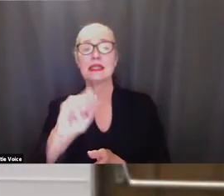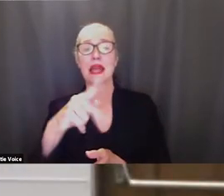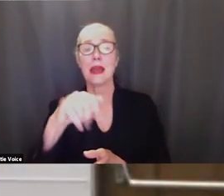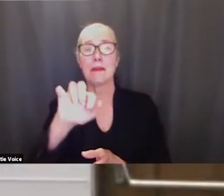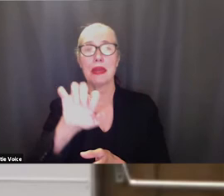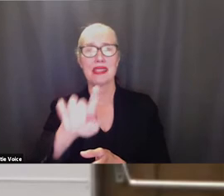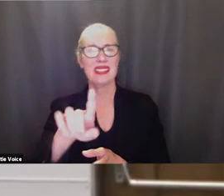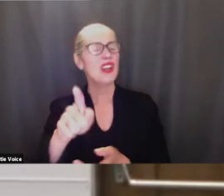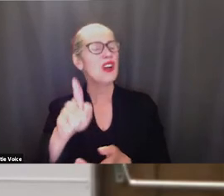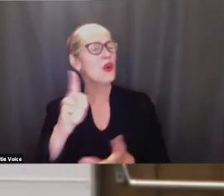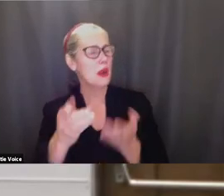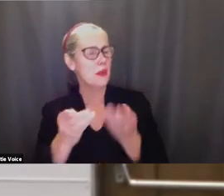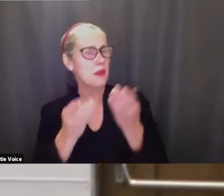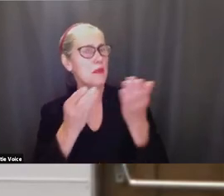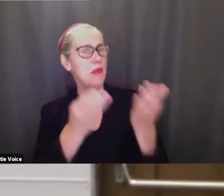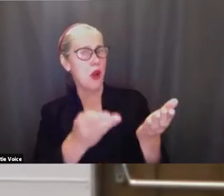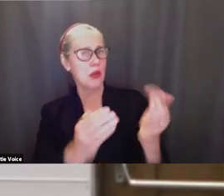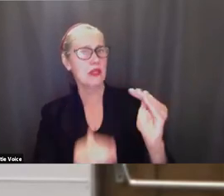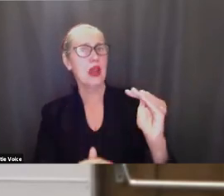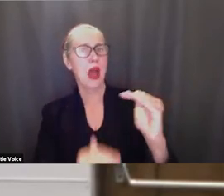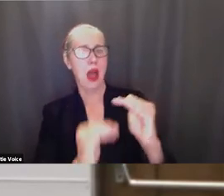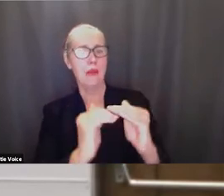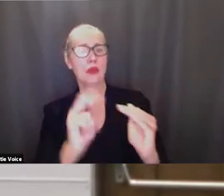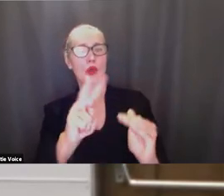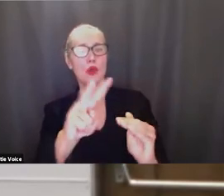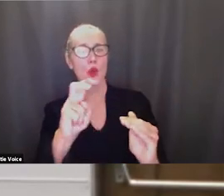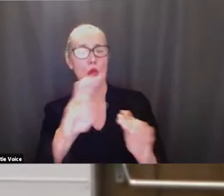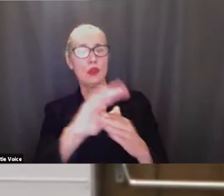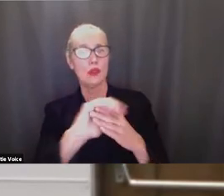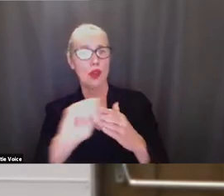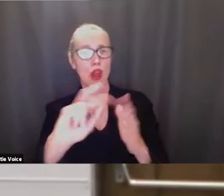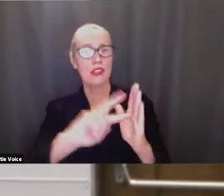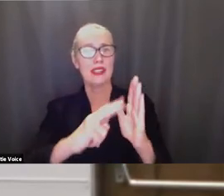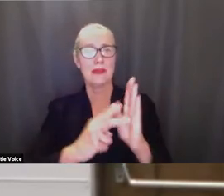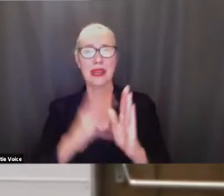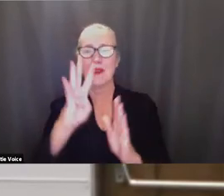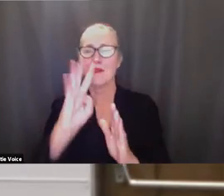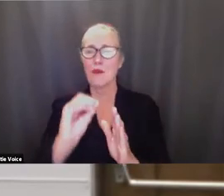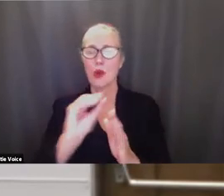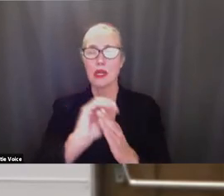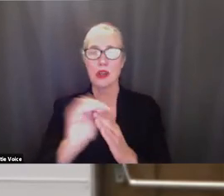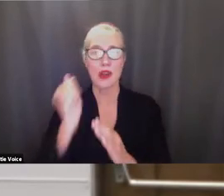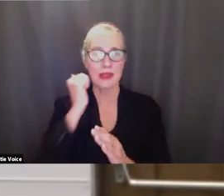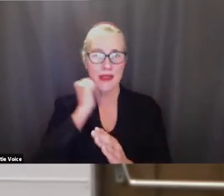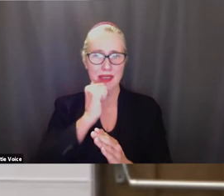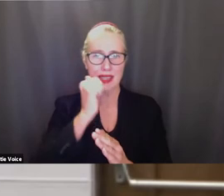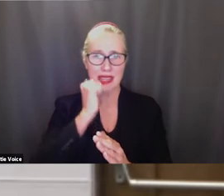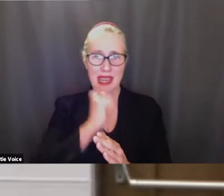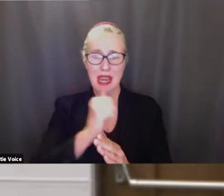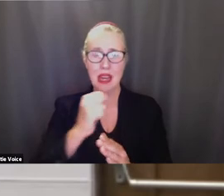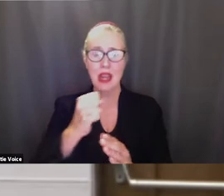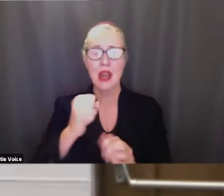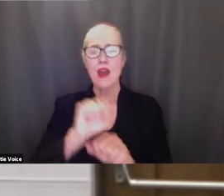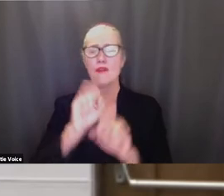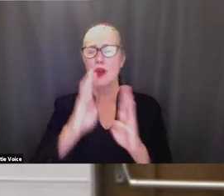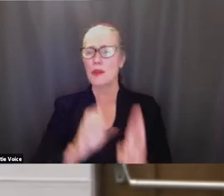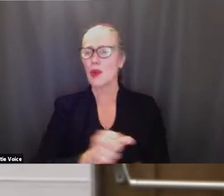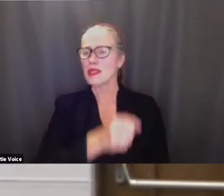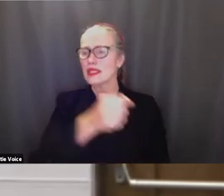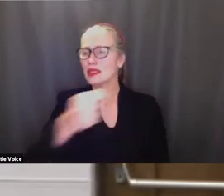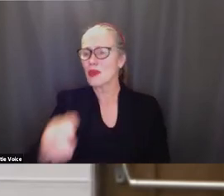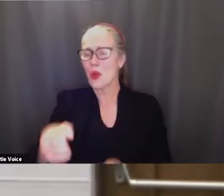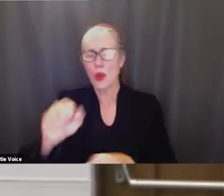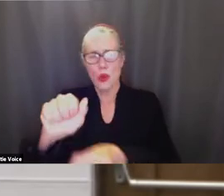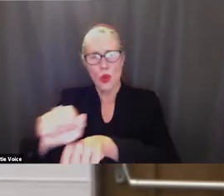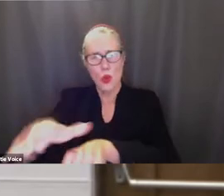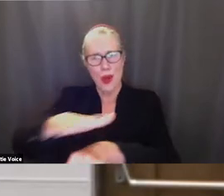a stipend of up to two hundred dollars a week forty dollars a day for employees who have stepped into this area that